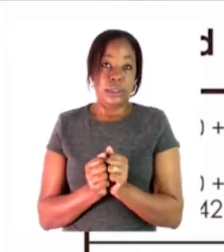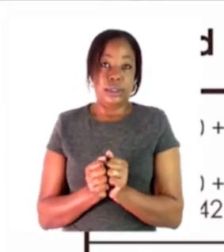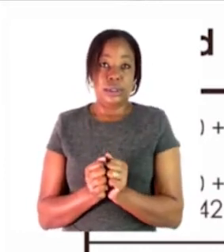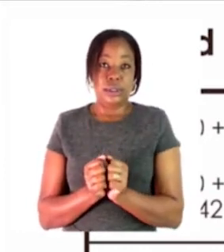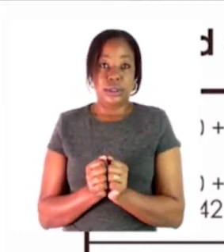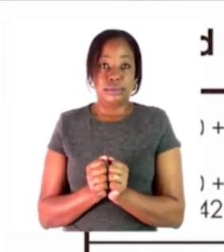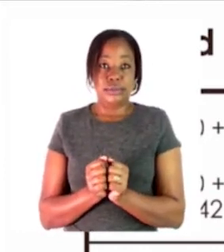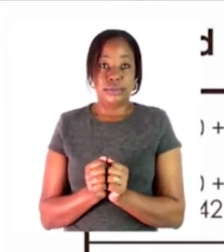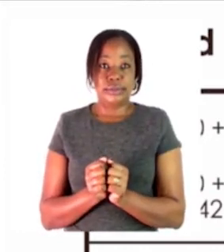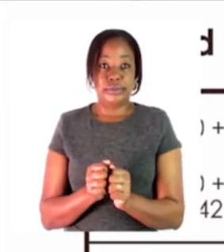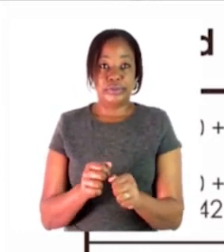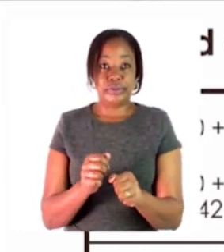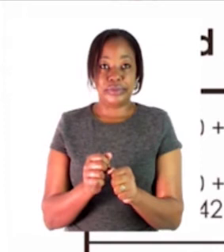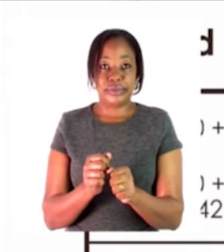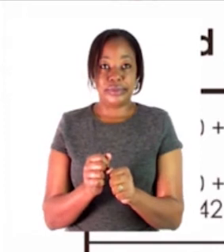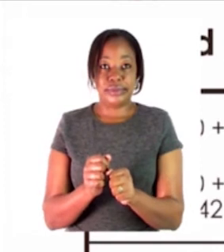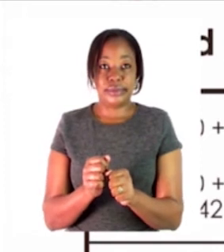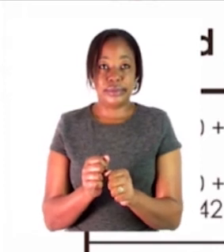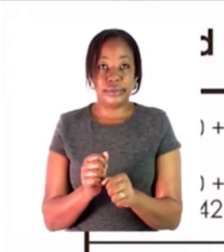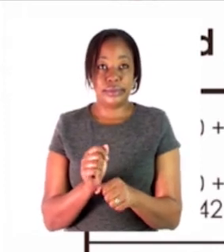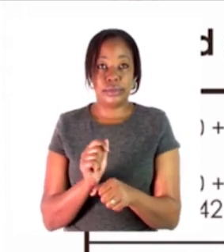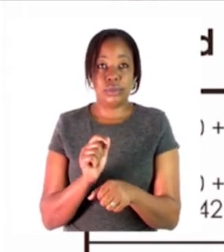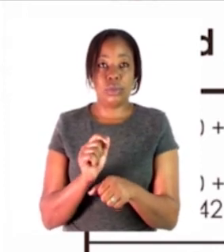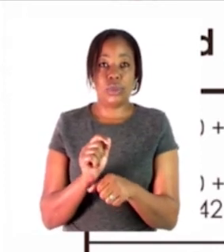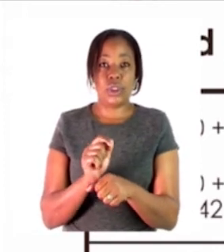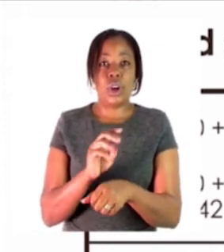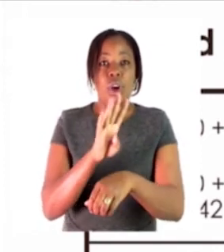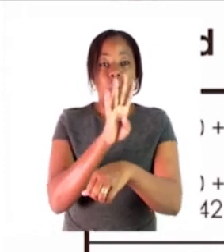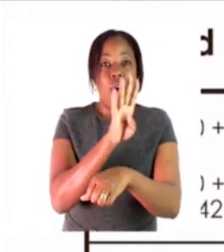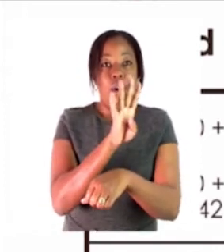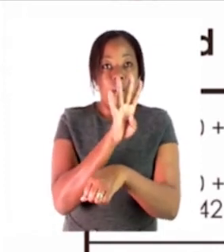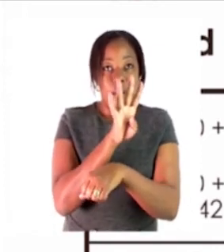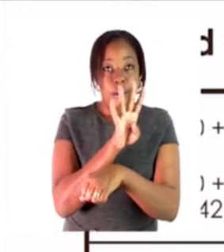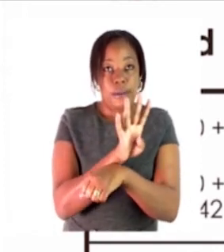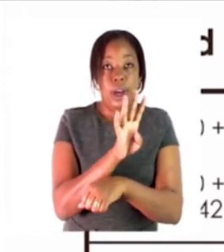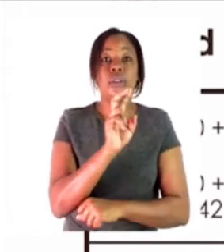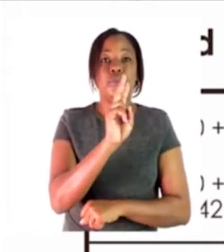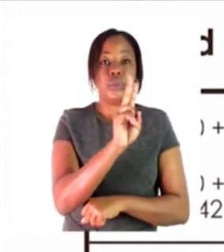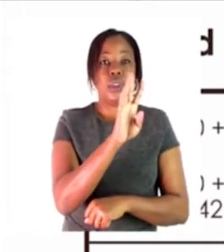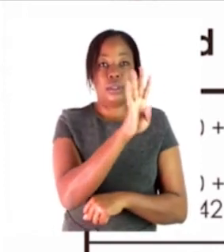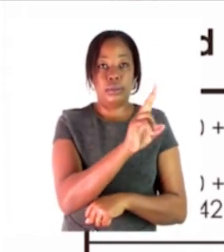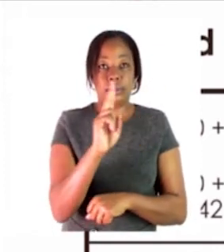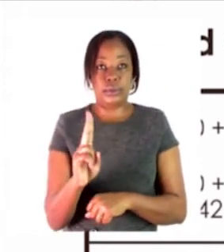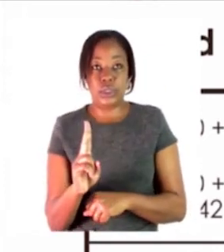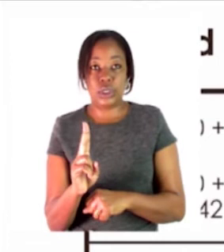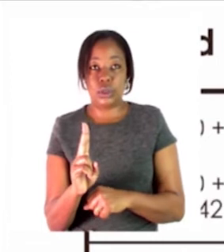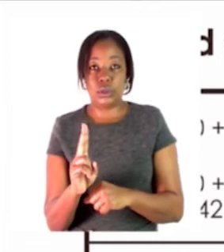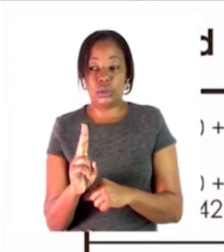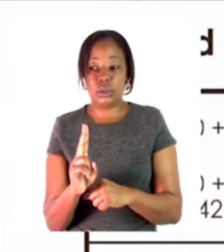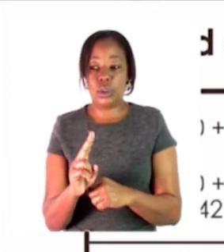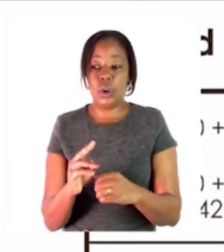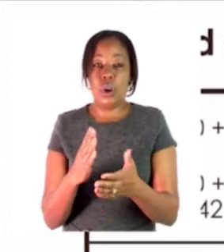being 21? They are telling us that 40 plus 2. How did they get a 40 plus 2? Let's try and check